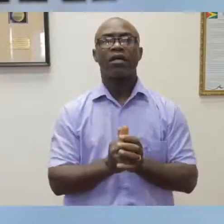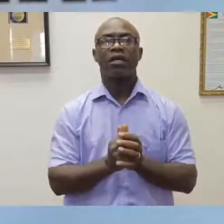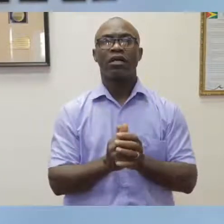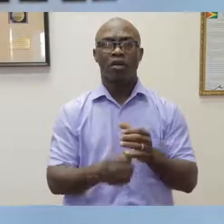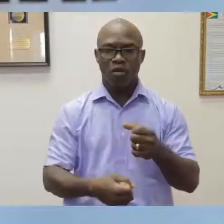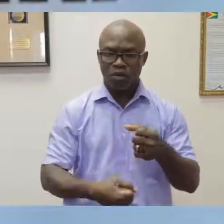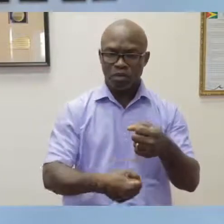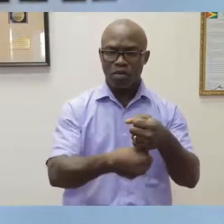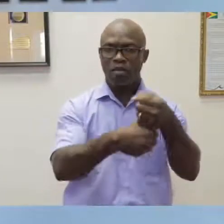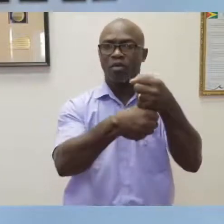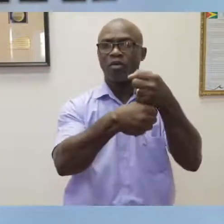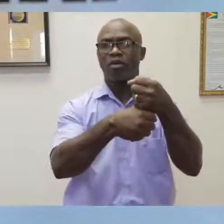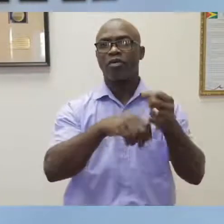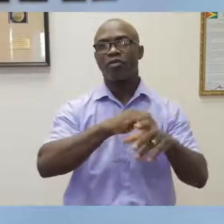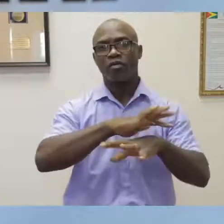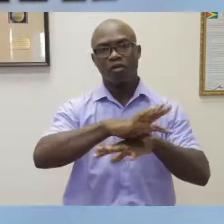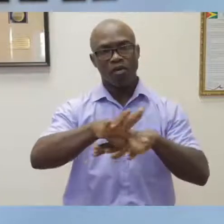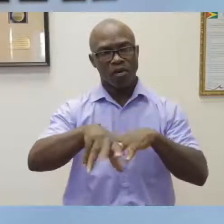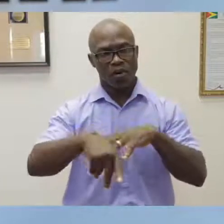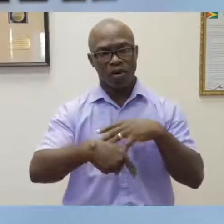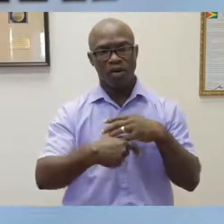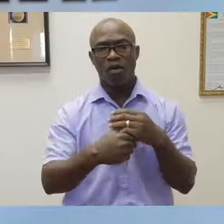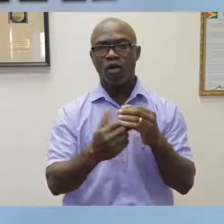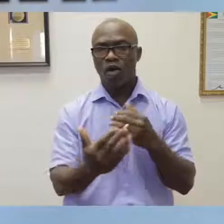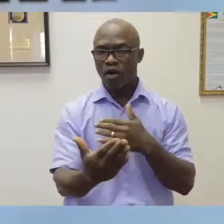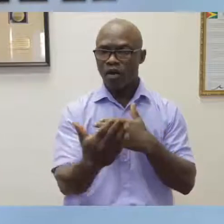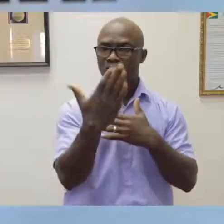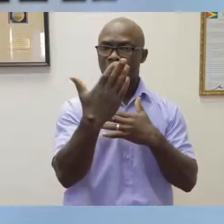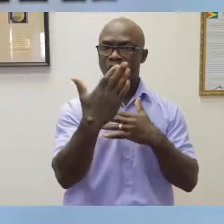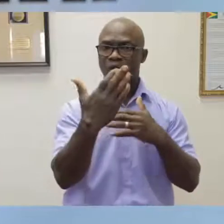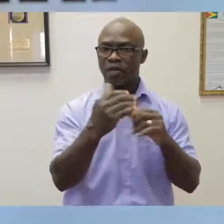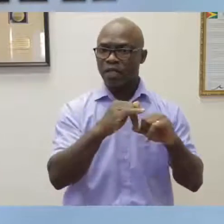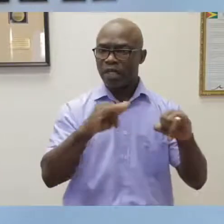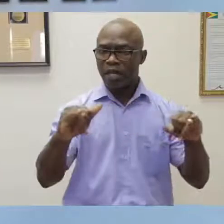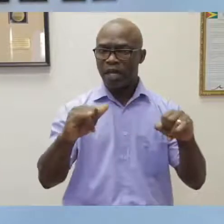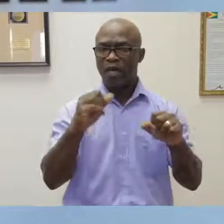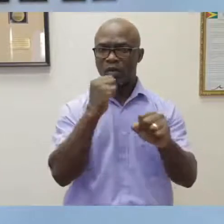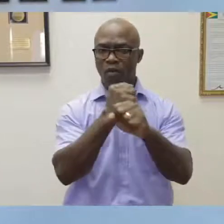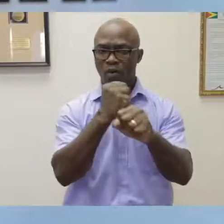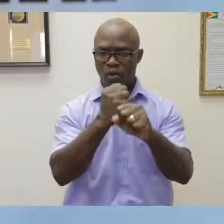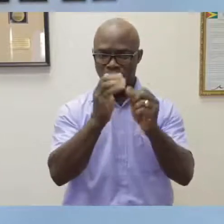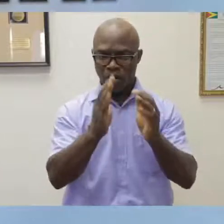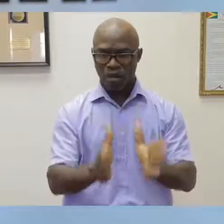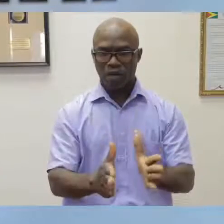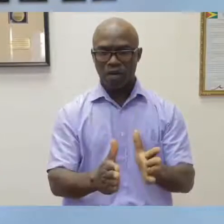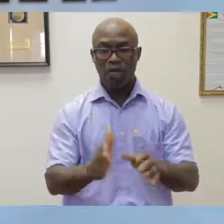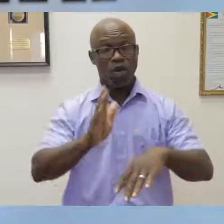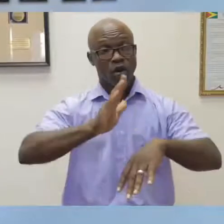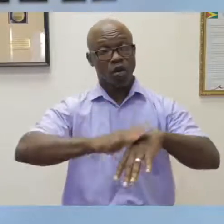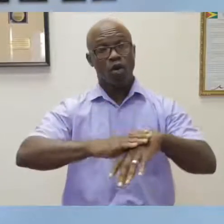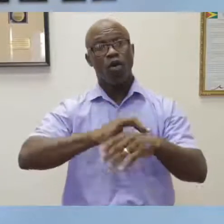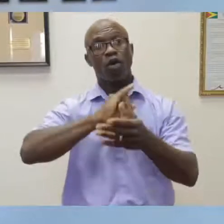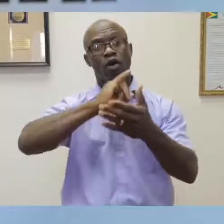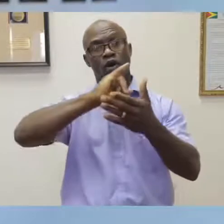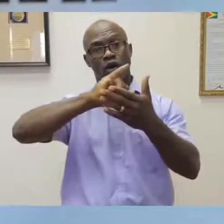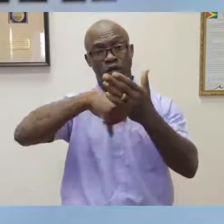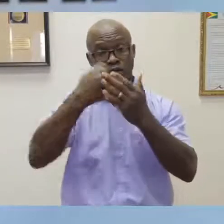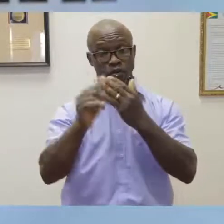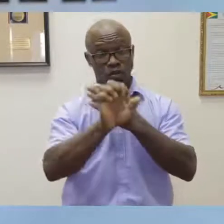support for all our frontline workers. On June 14th,